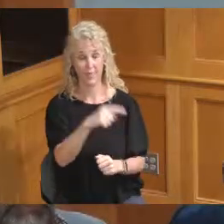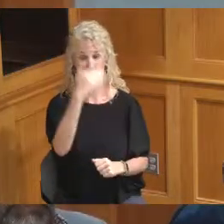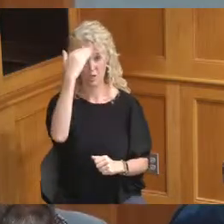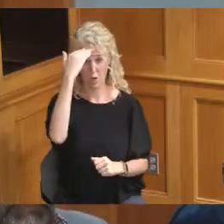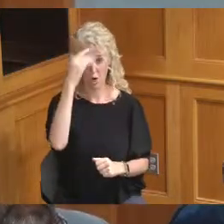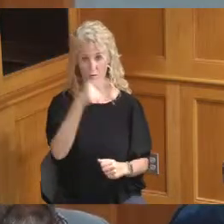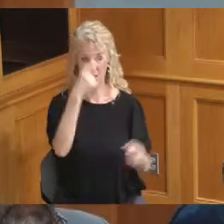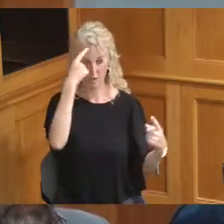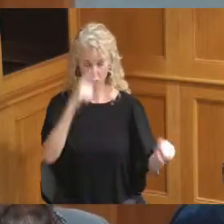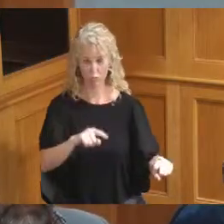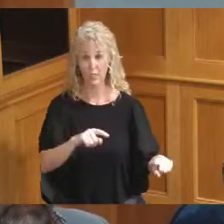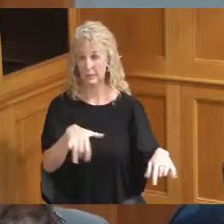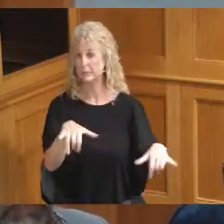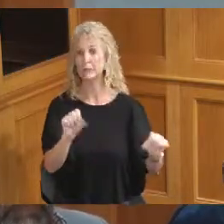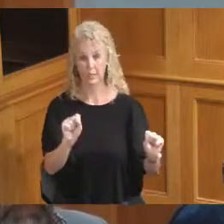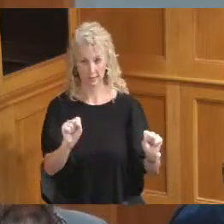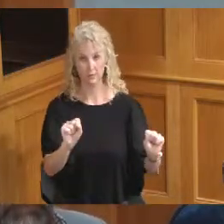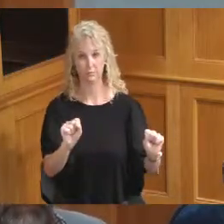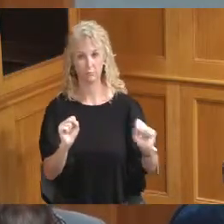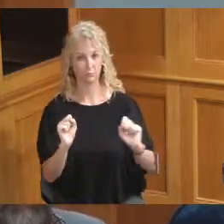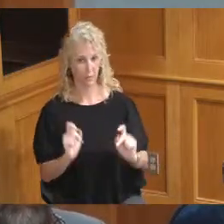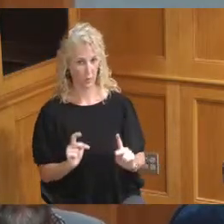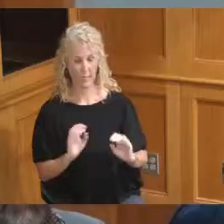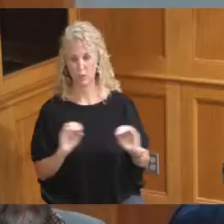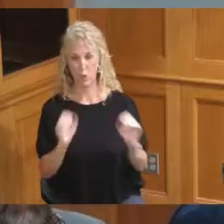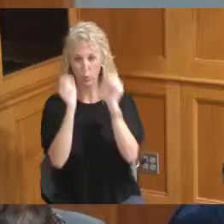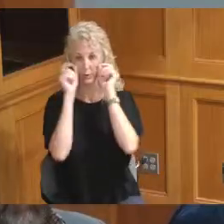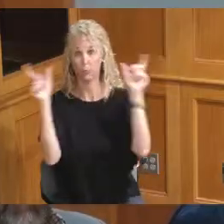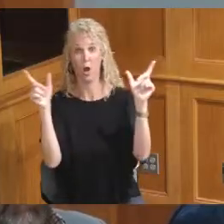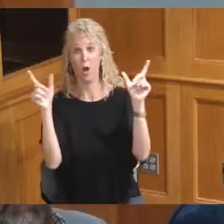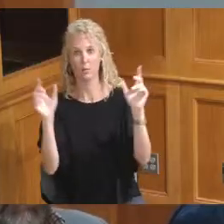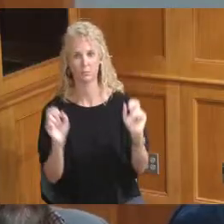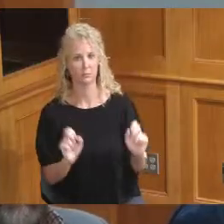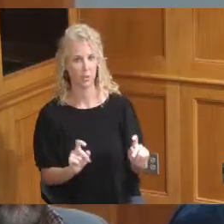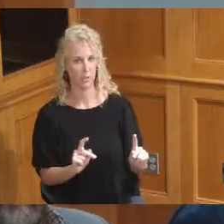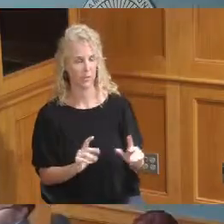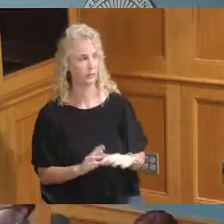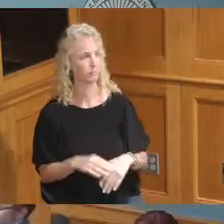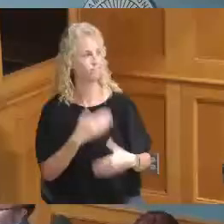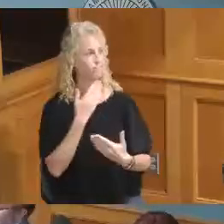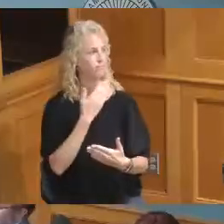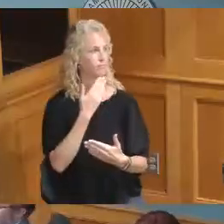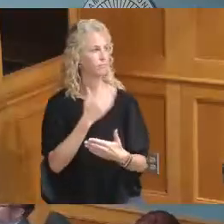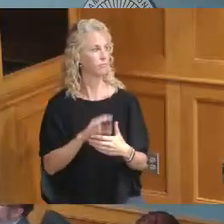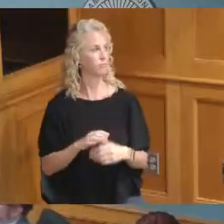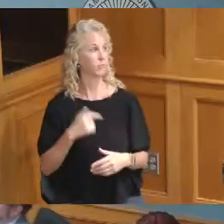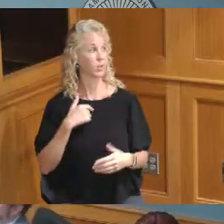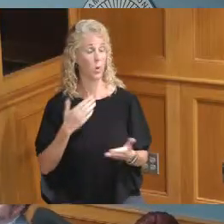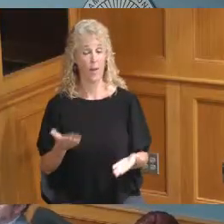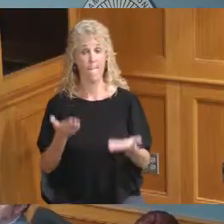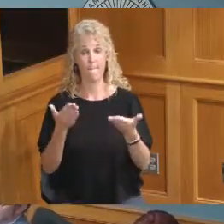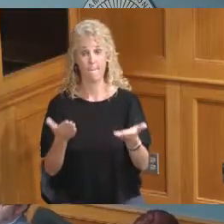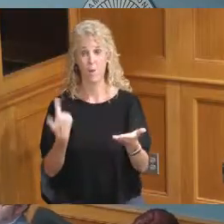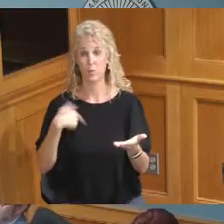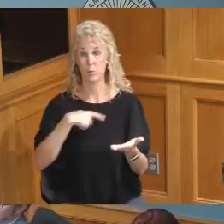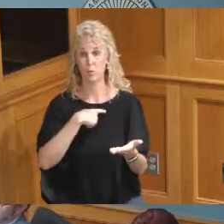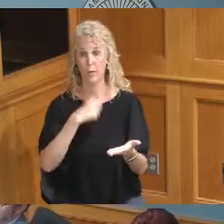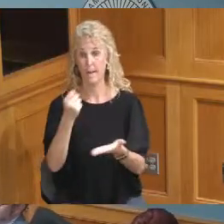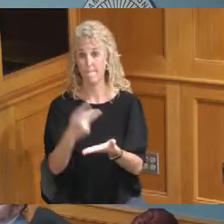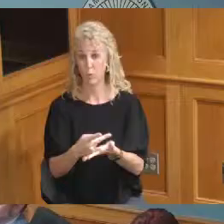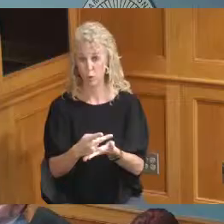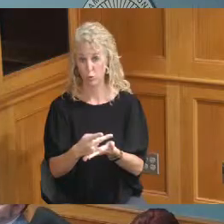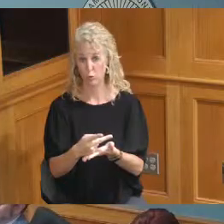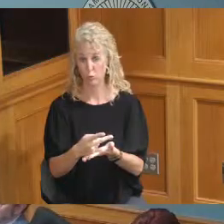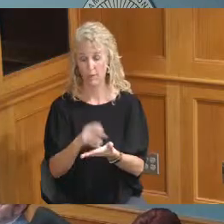are in agreement with it, yes. Yeah, okay. No surprises. All right, very good. Thank you. So I am going to make a motion to